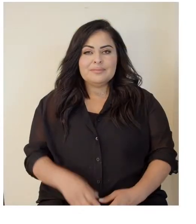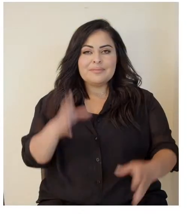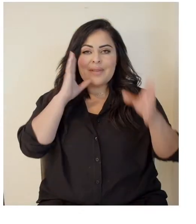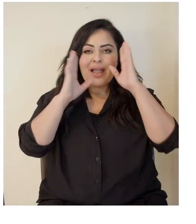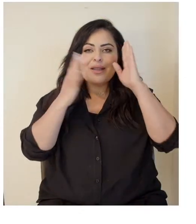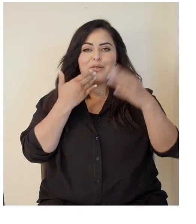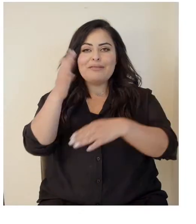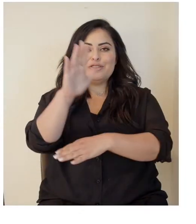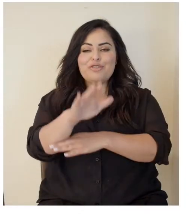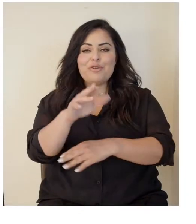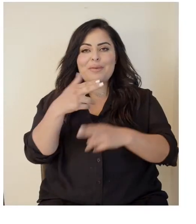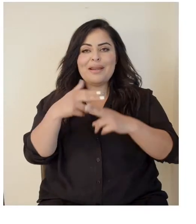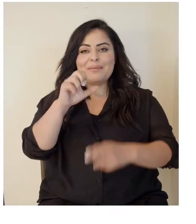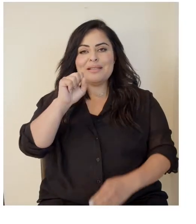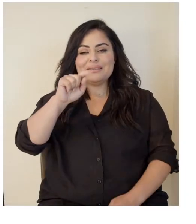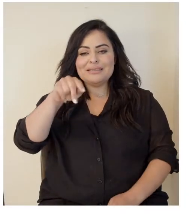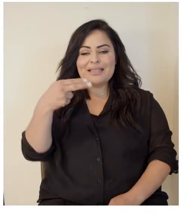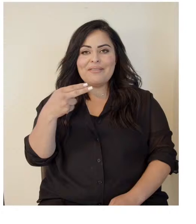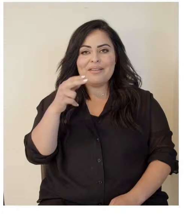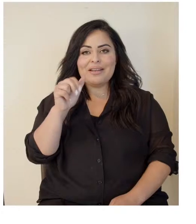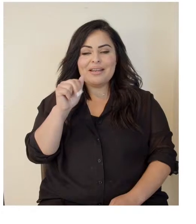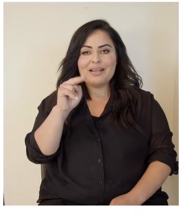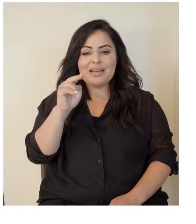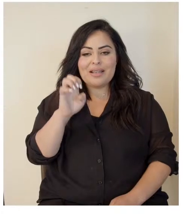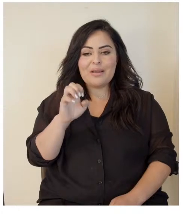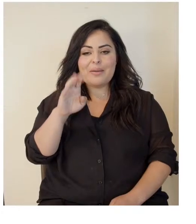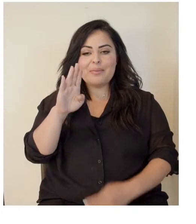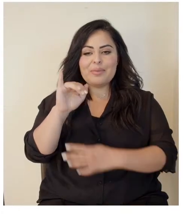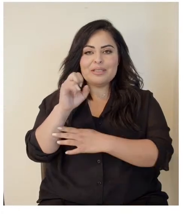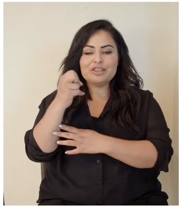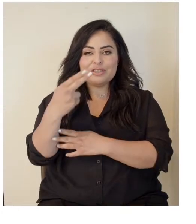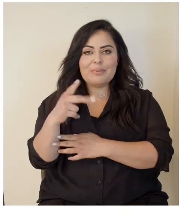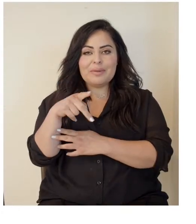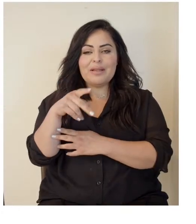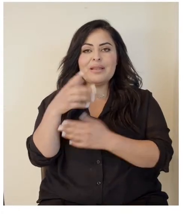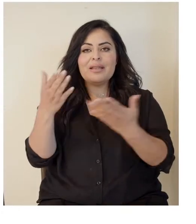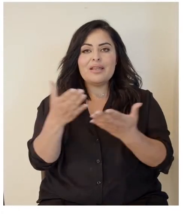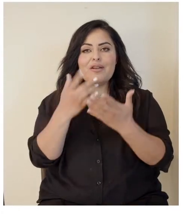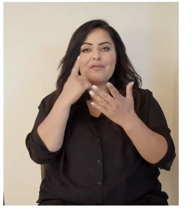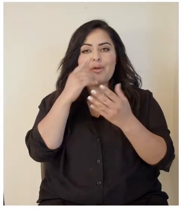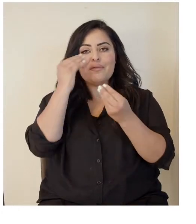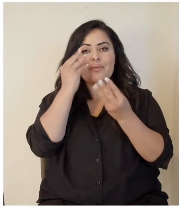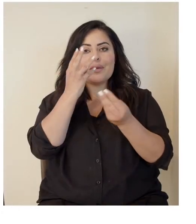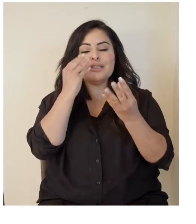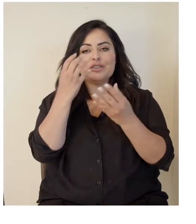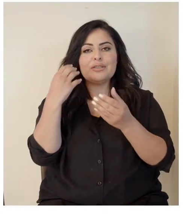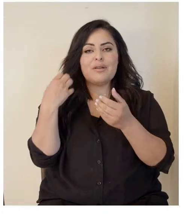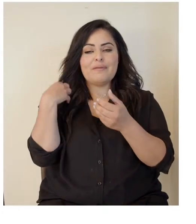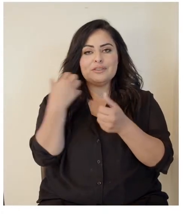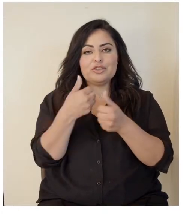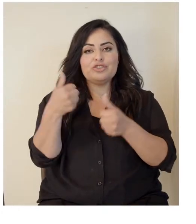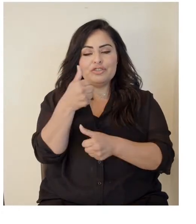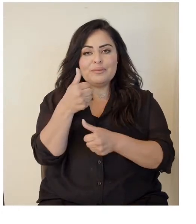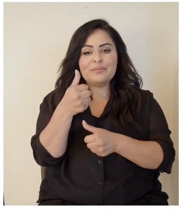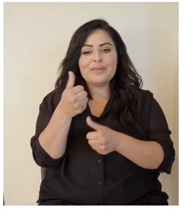Hi, good afternoon. My name is Stephanie Bishop. I'm one of the public information officers here on the Eaton Fire. Our current acreage is